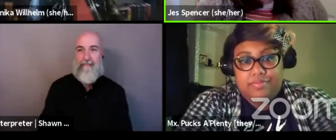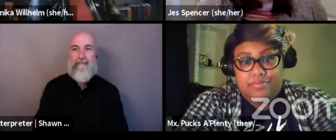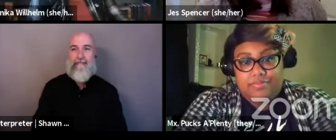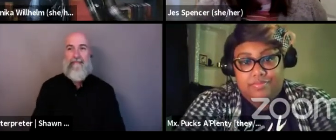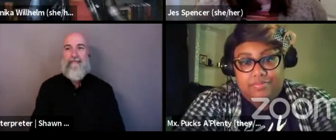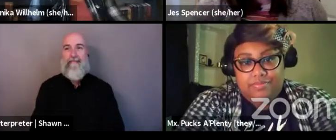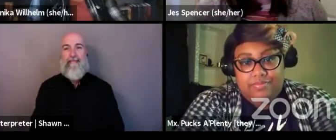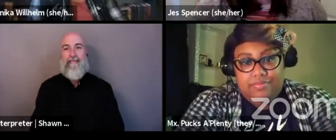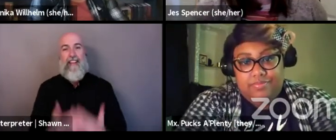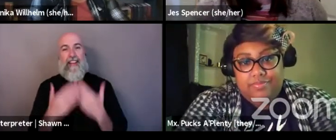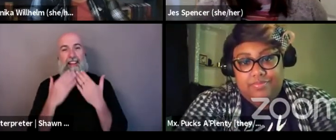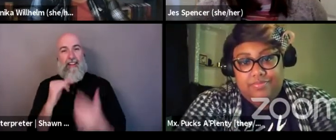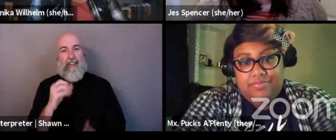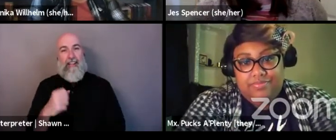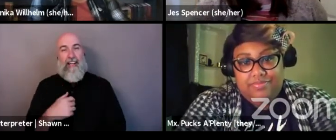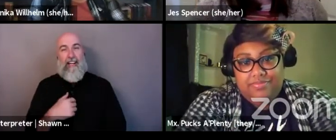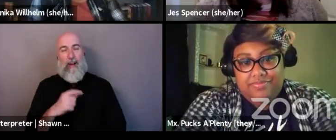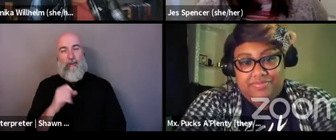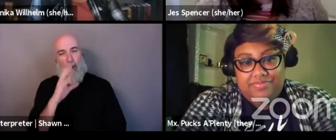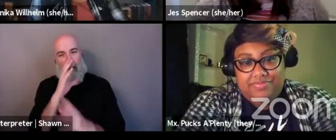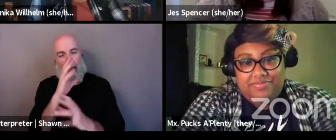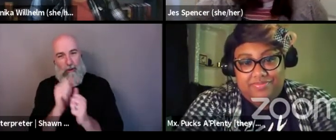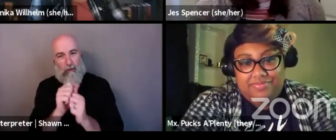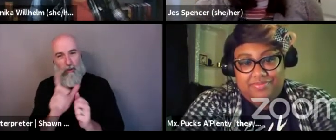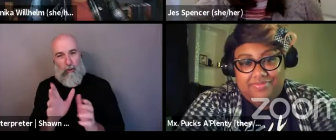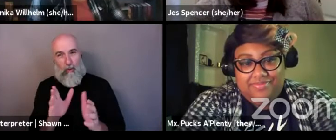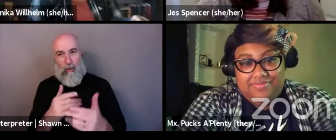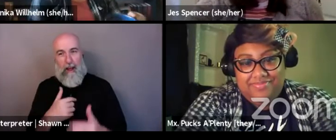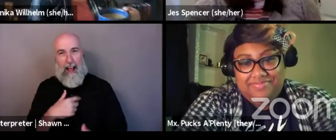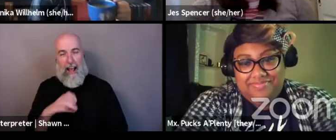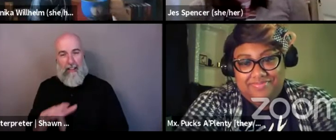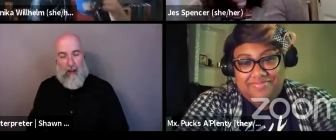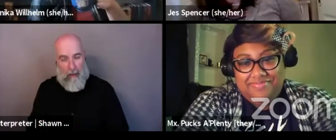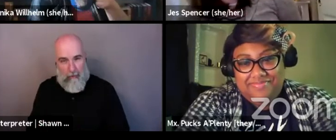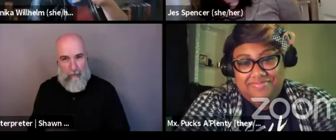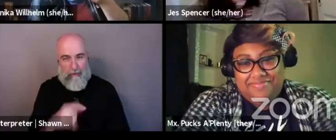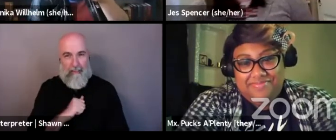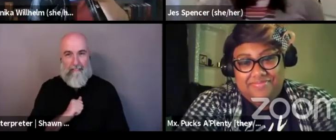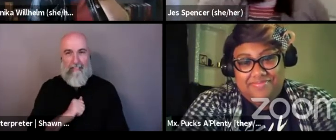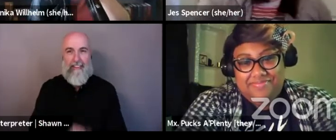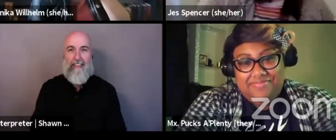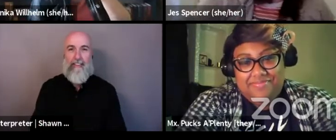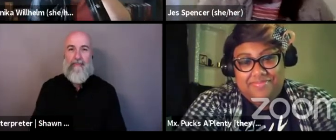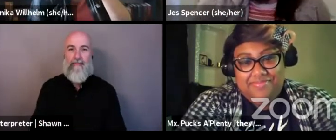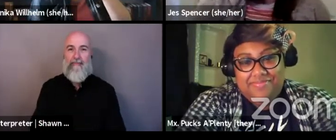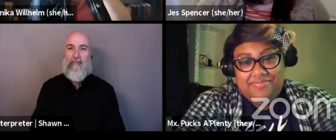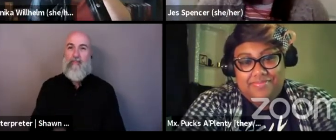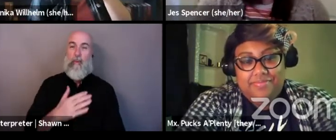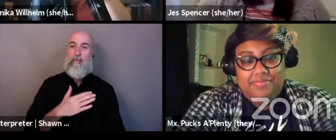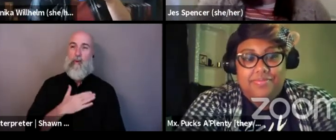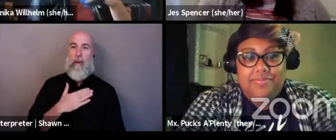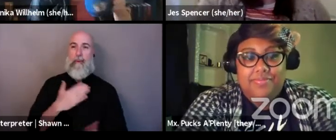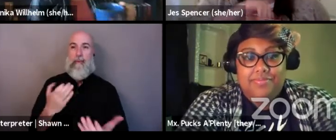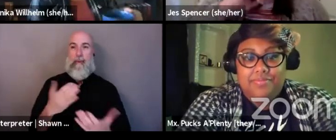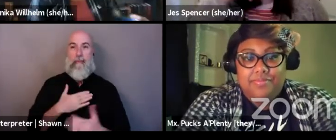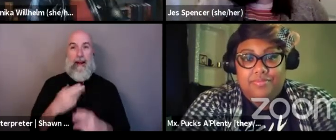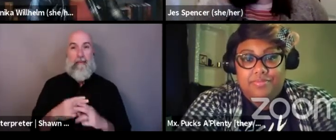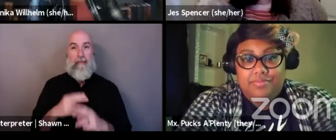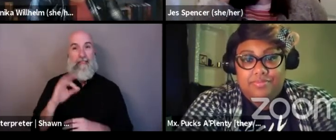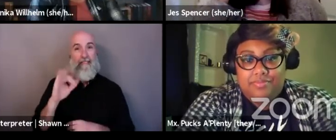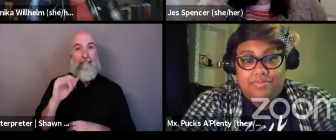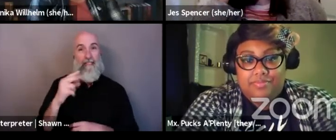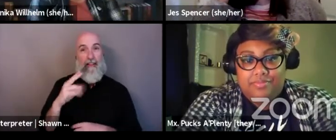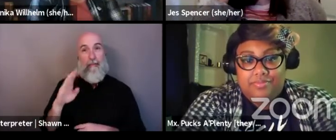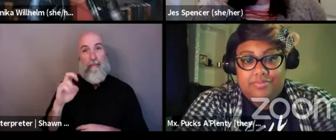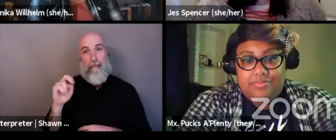Thank you, Jess. I was so enraptured with your room, I had to unmute myself. So happy to be here. My name is Faith Bennett